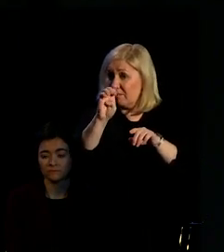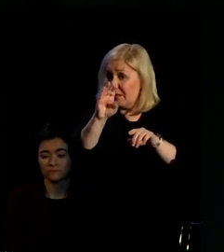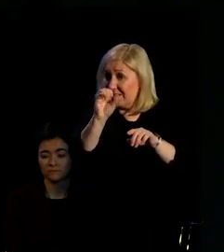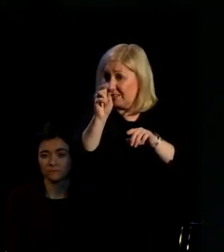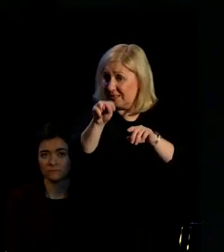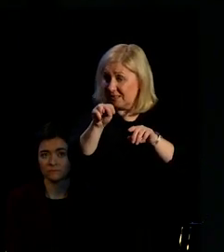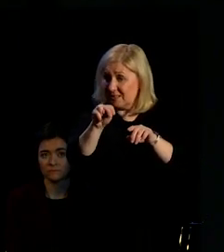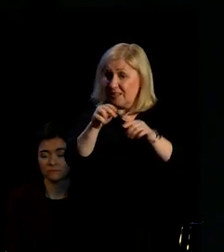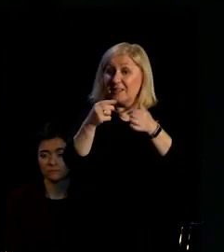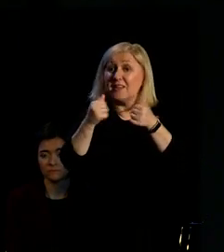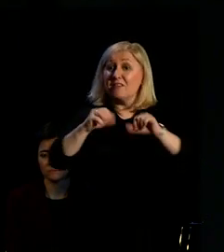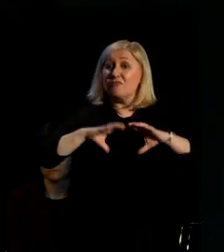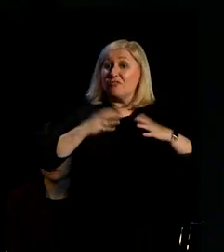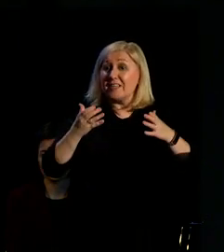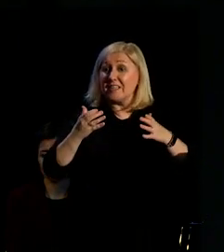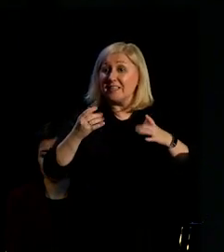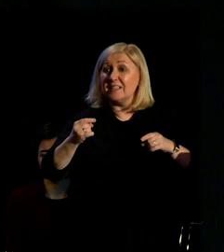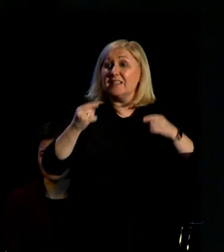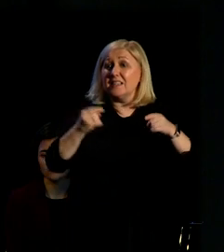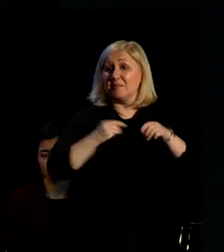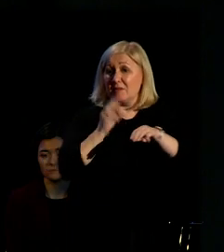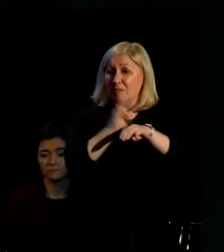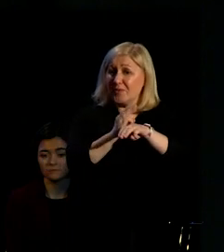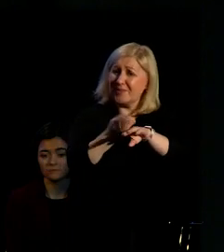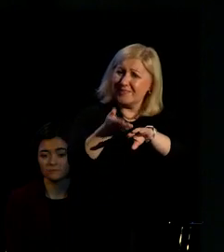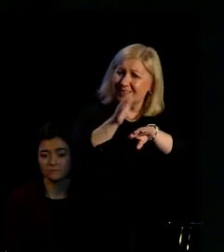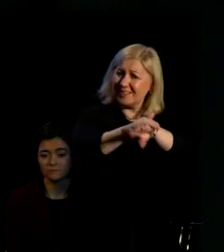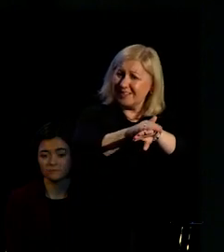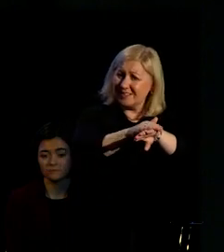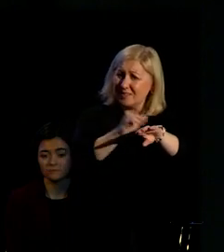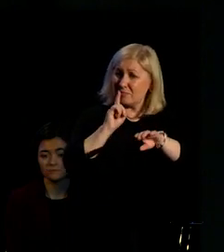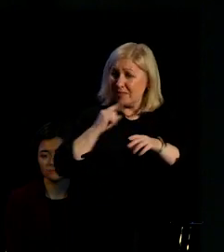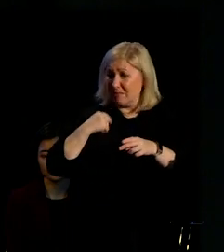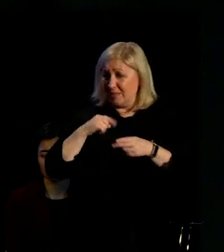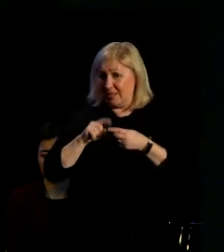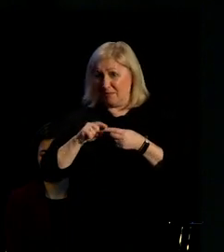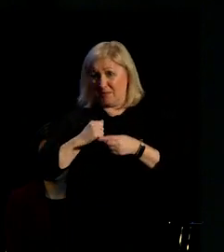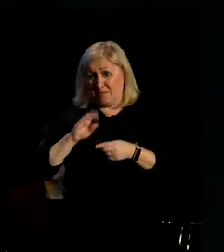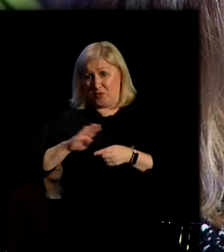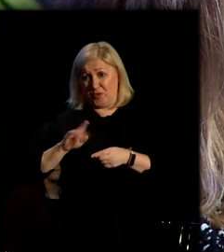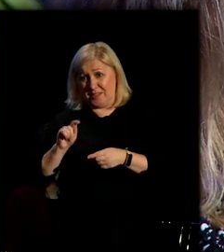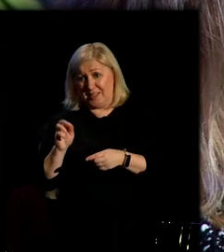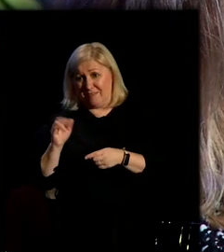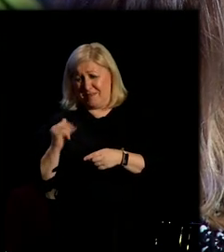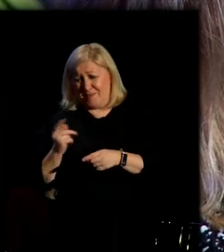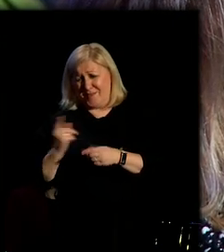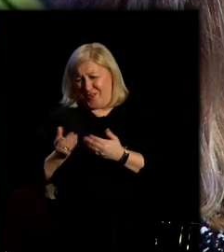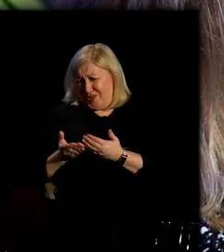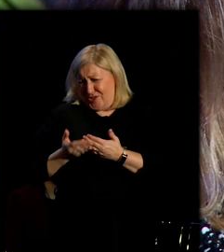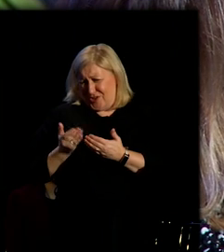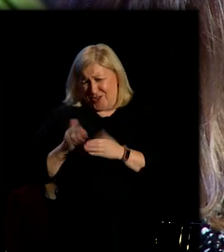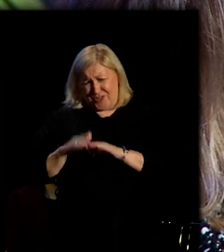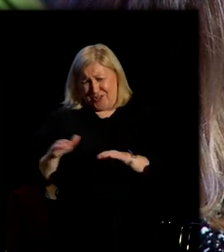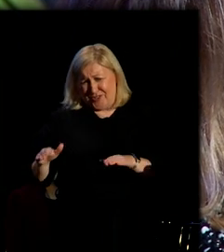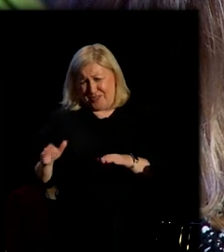after liberation. Terry and I were very young children when we came to Ireland. We grew up